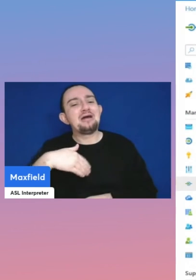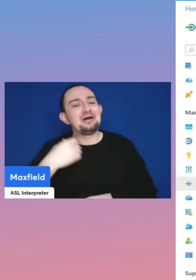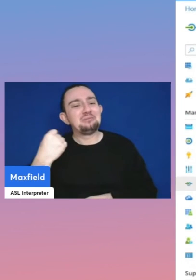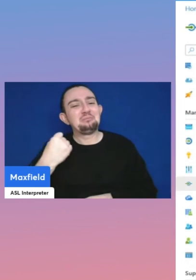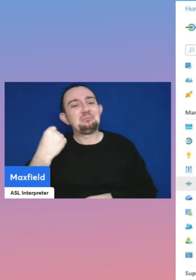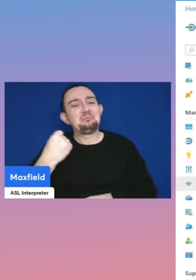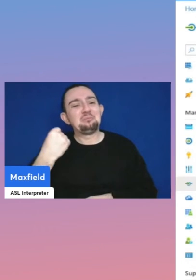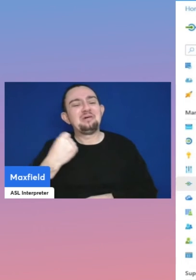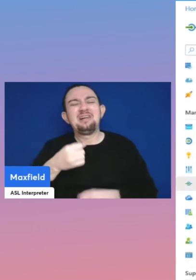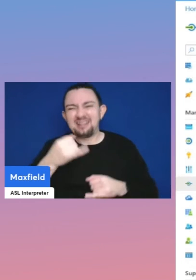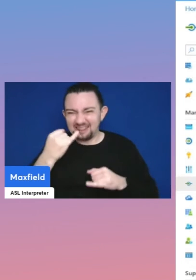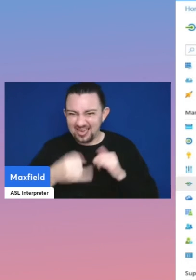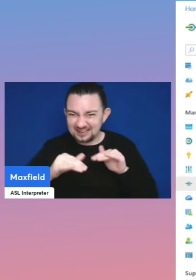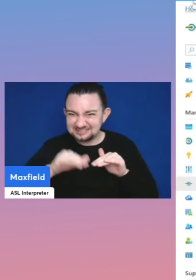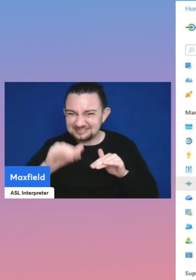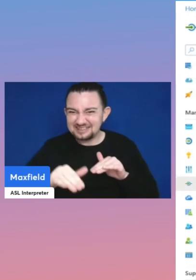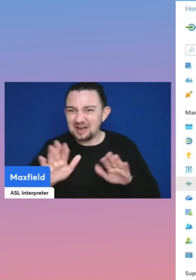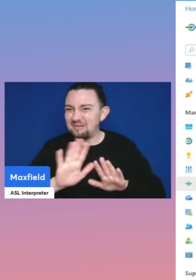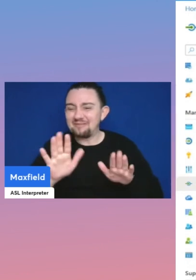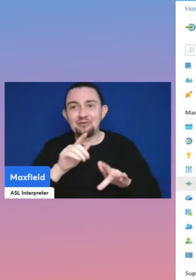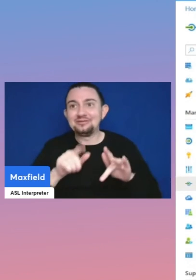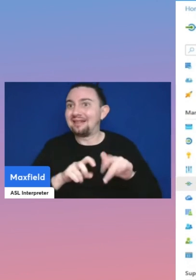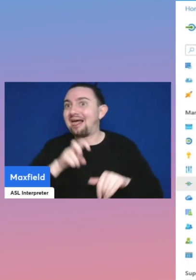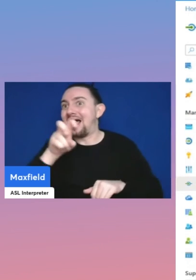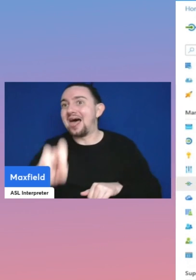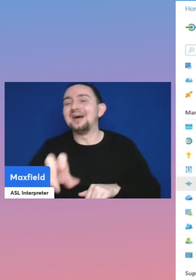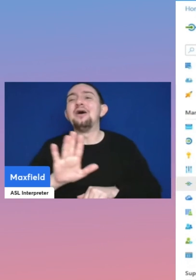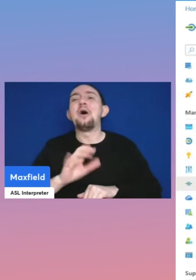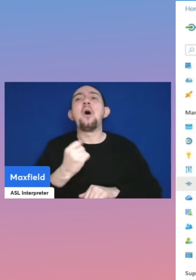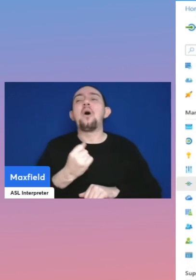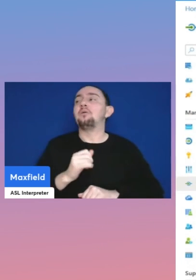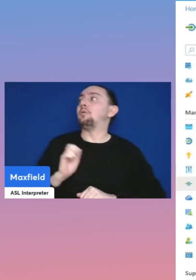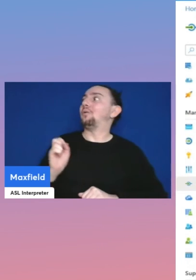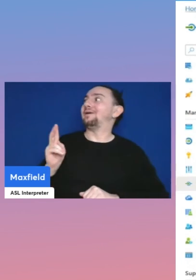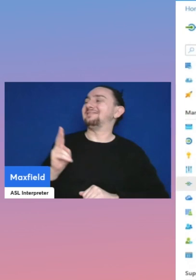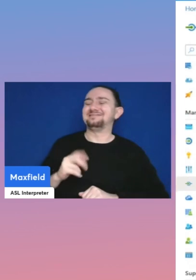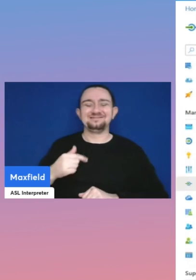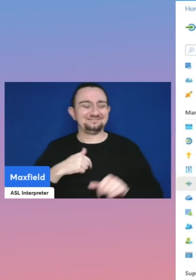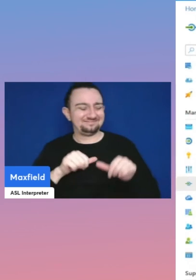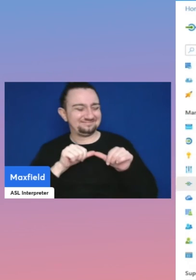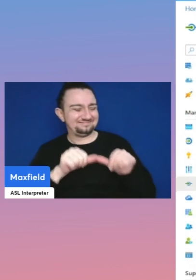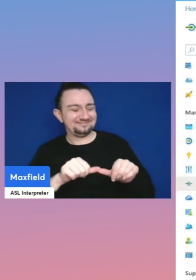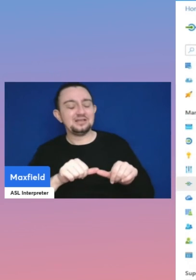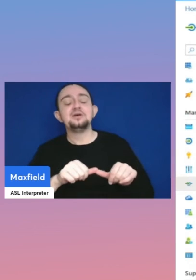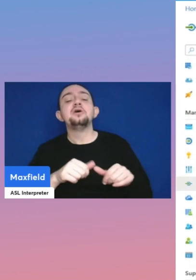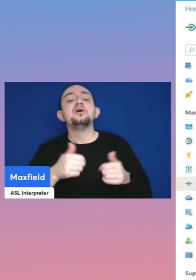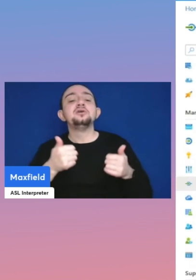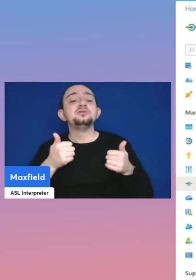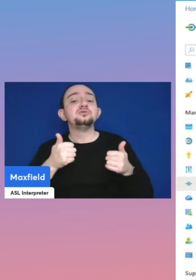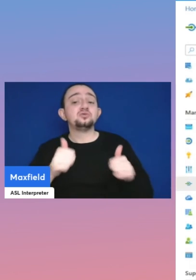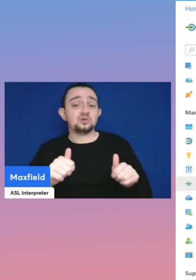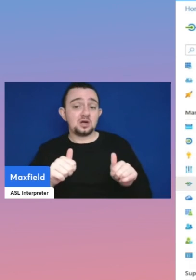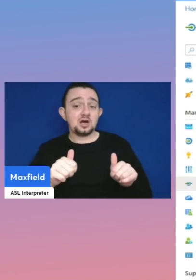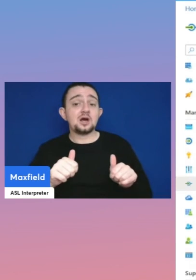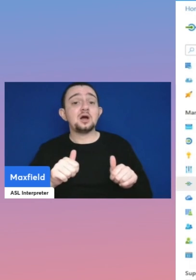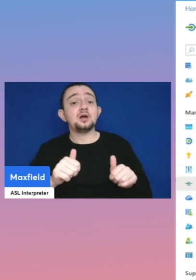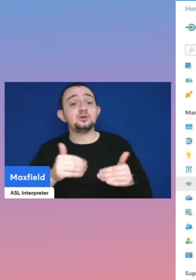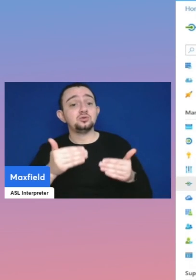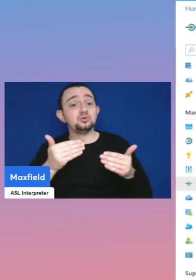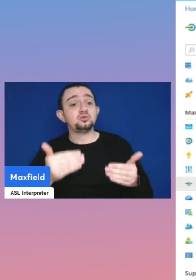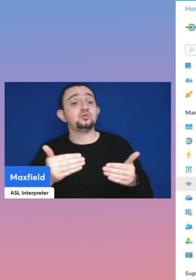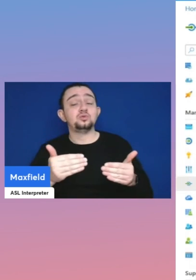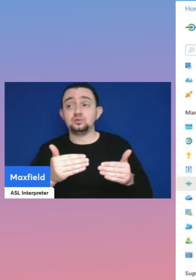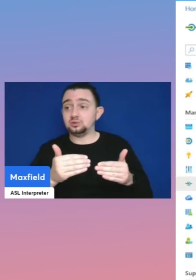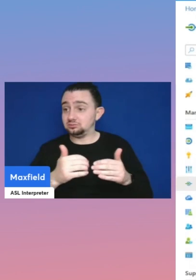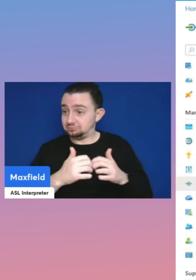that is the final step. Don't skip it. Okay. Let me go on and let's try to actually enable